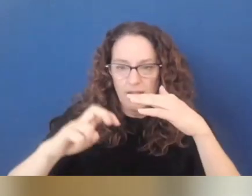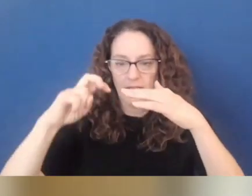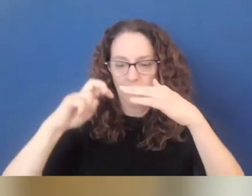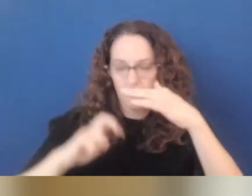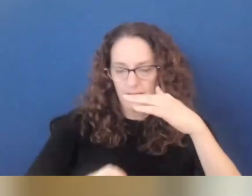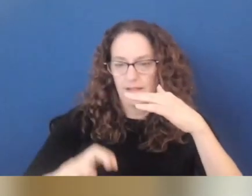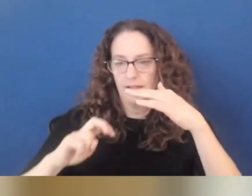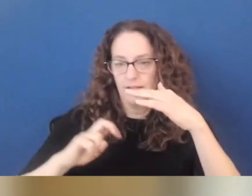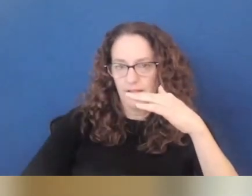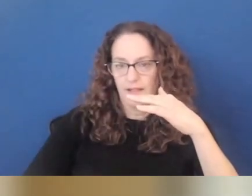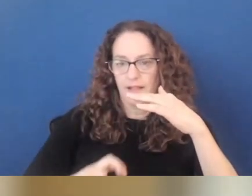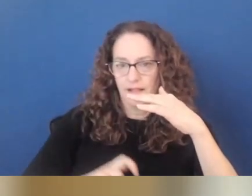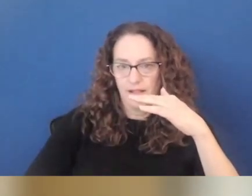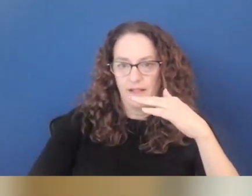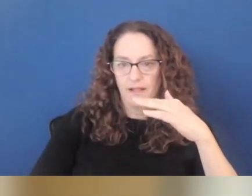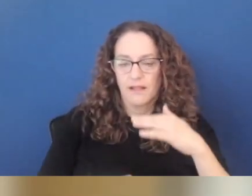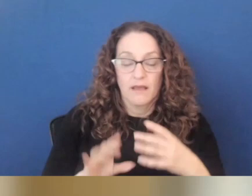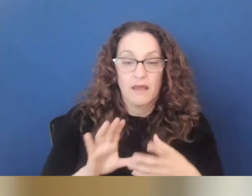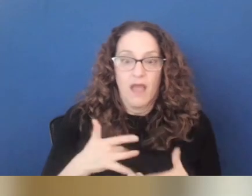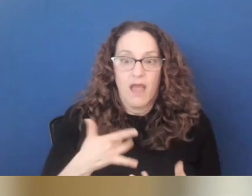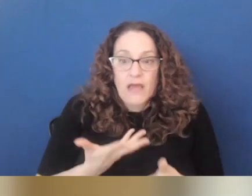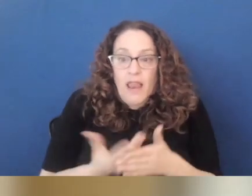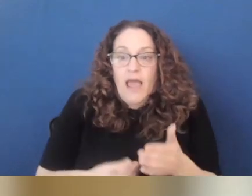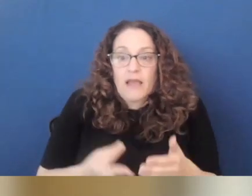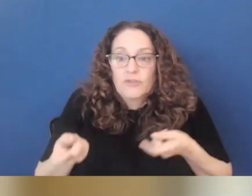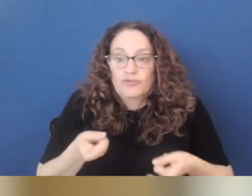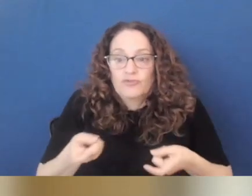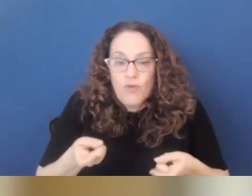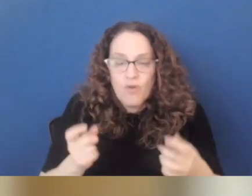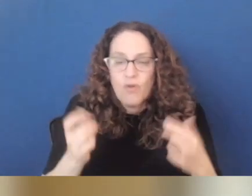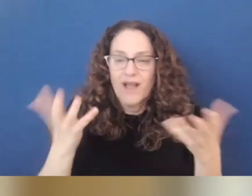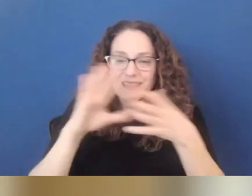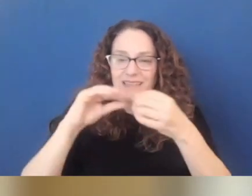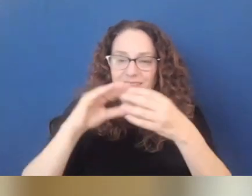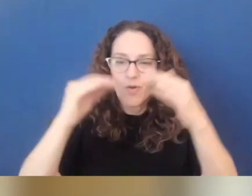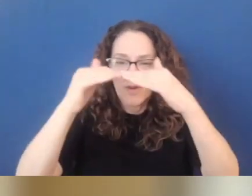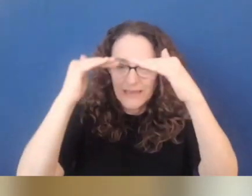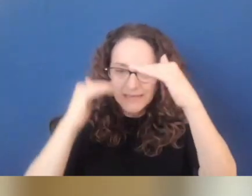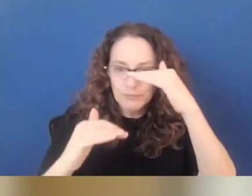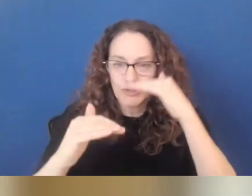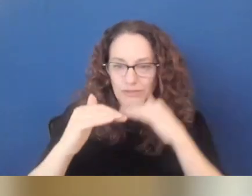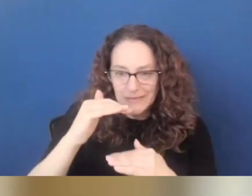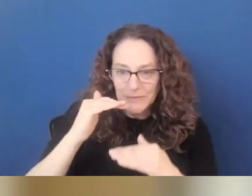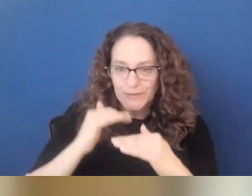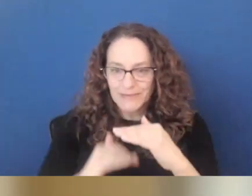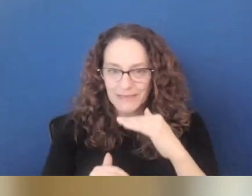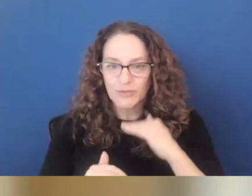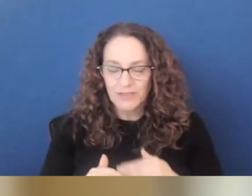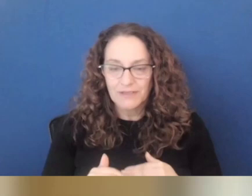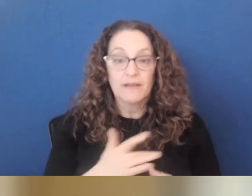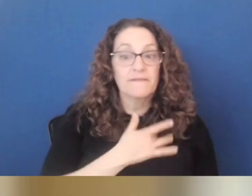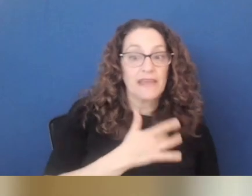not control. And then there's a story, but then it comes back. And we go through feeling and emotion, feeling and emotion, feeling and